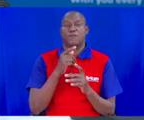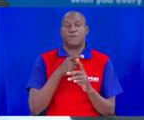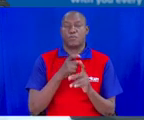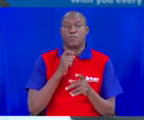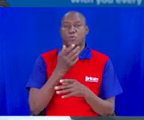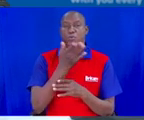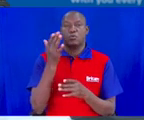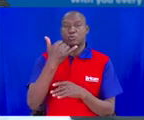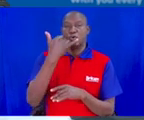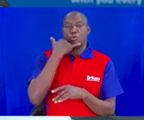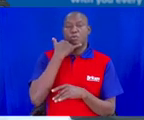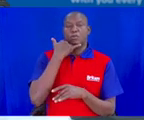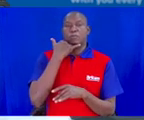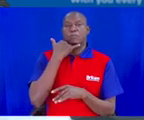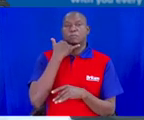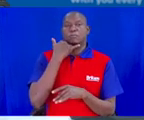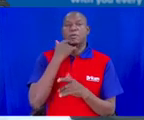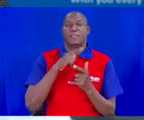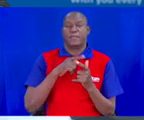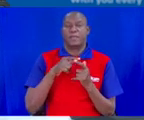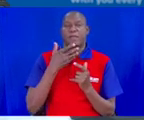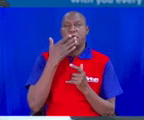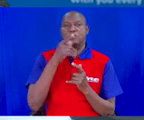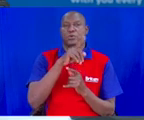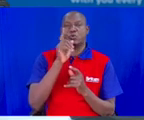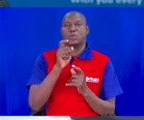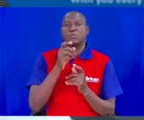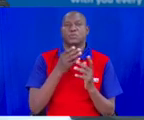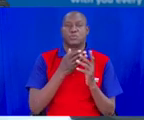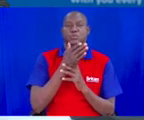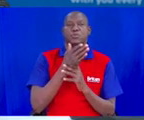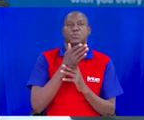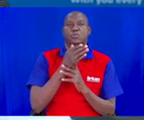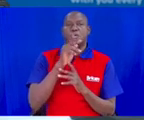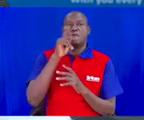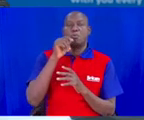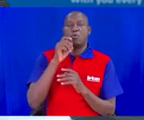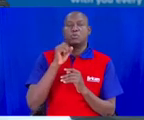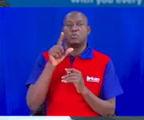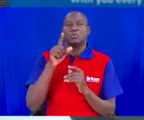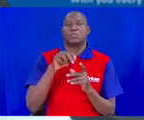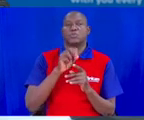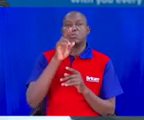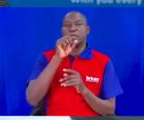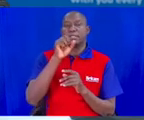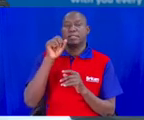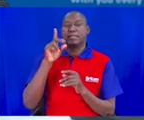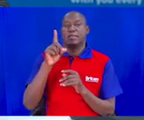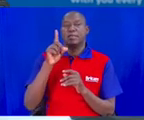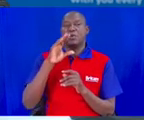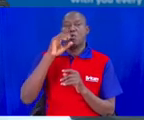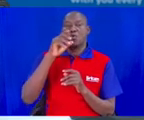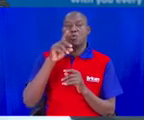thereafter answer questions that were received through the portal and USSD code. So at this moment,